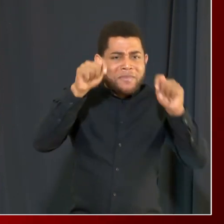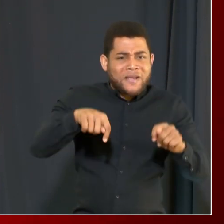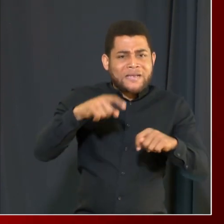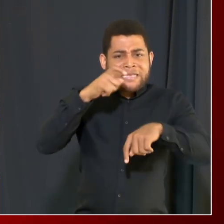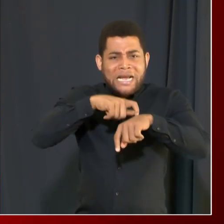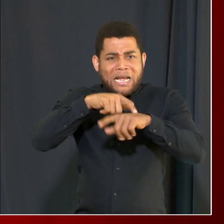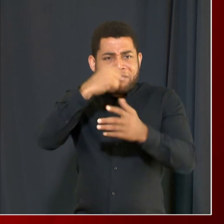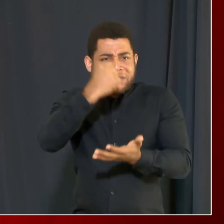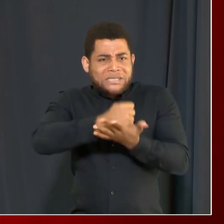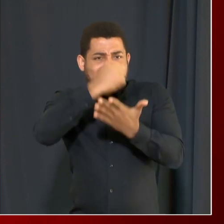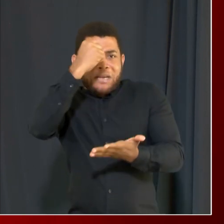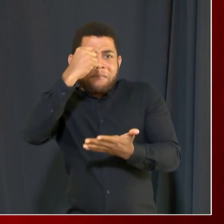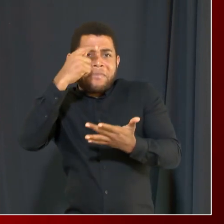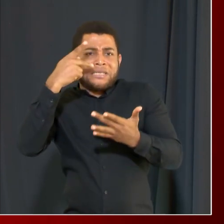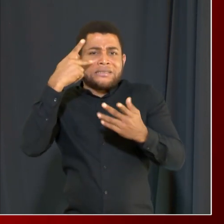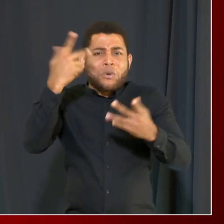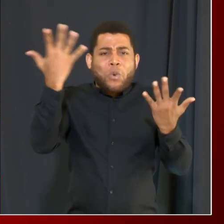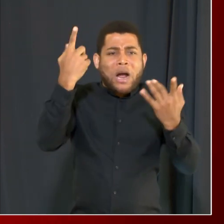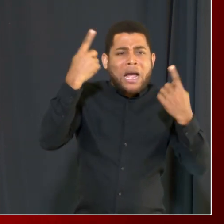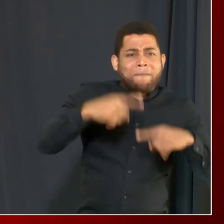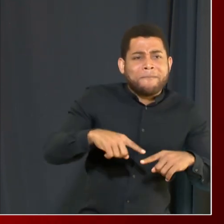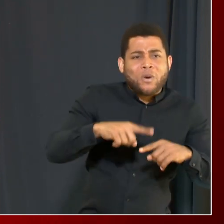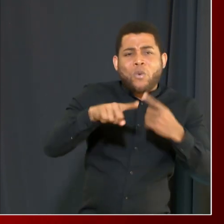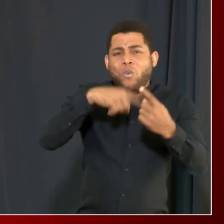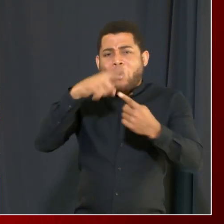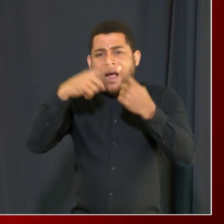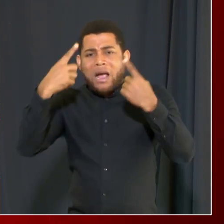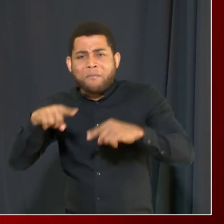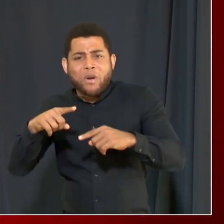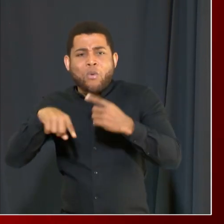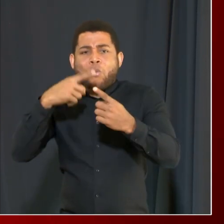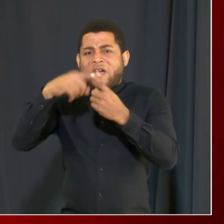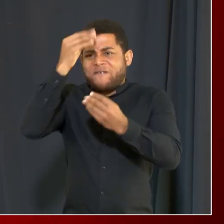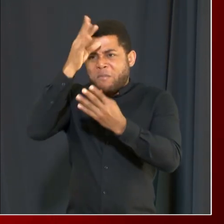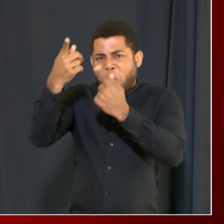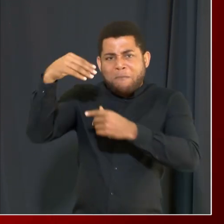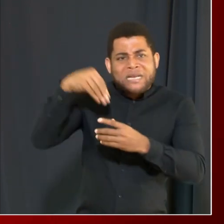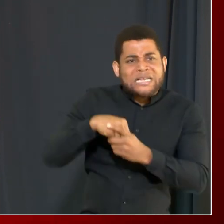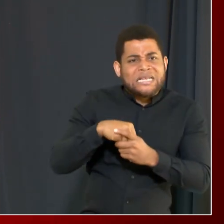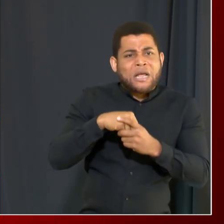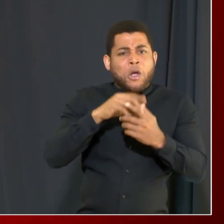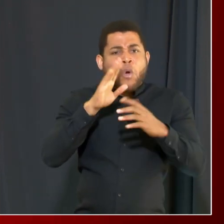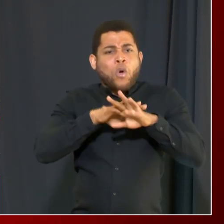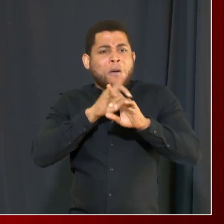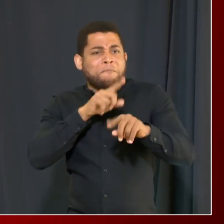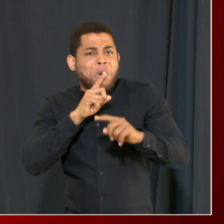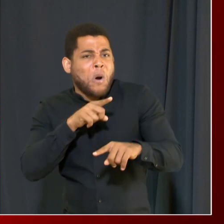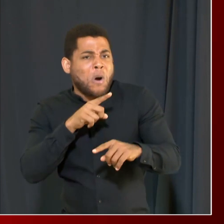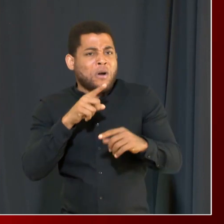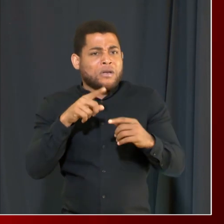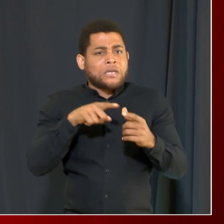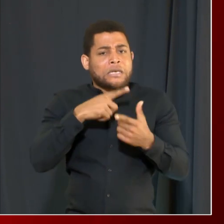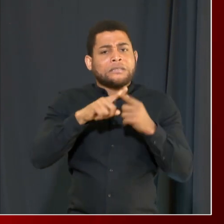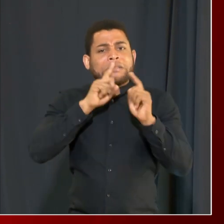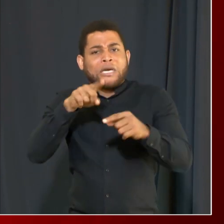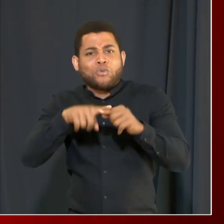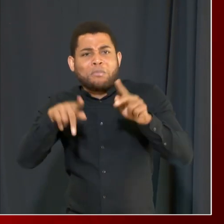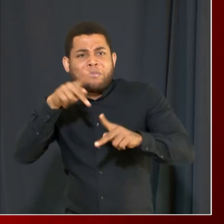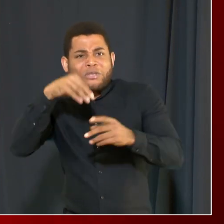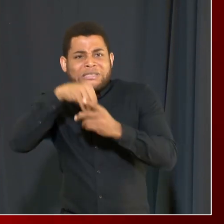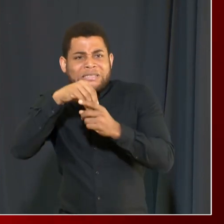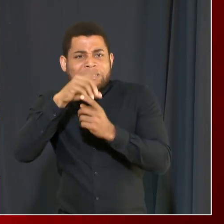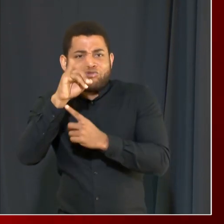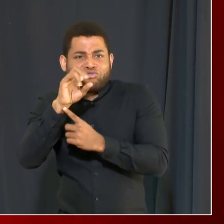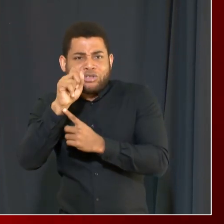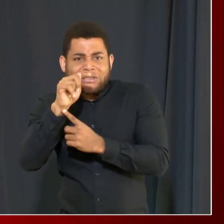exactly when the on-scene responders became aware and responded to the folks that were inside district dogs. So